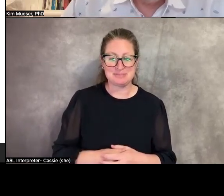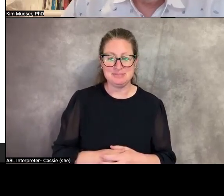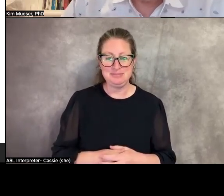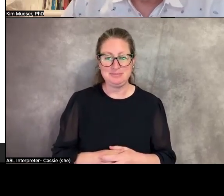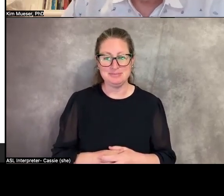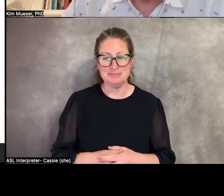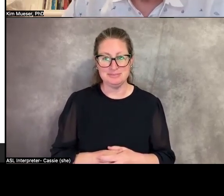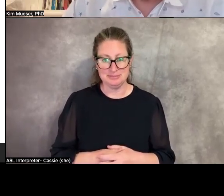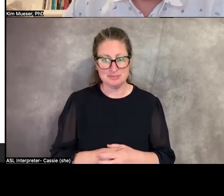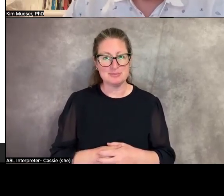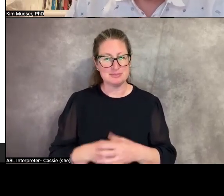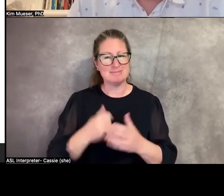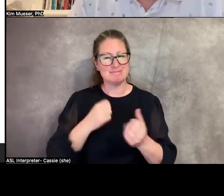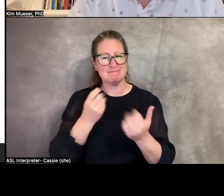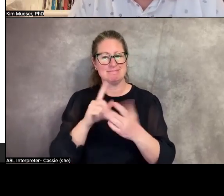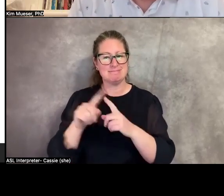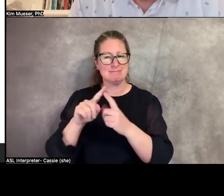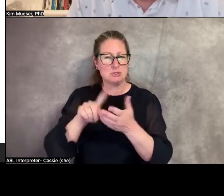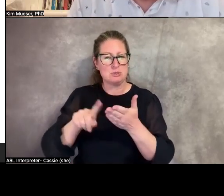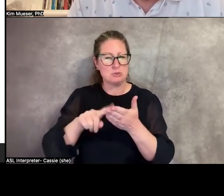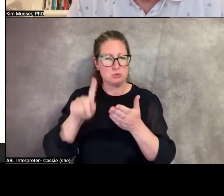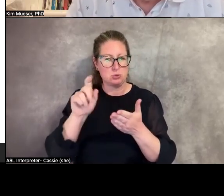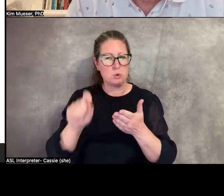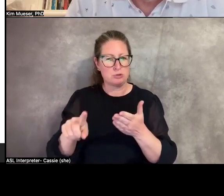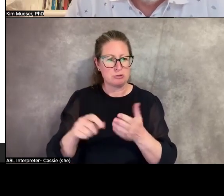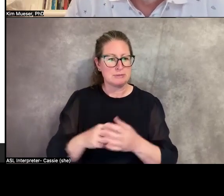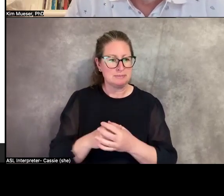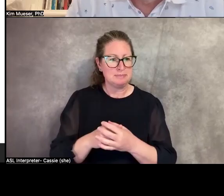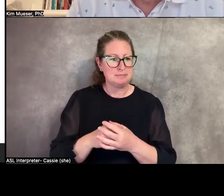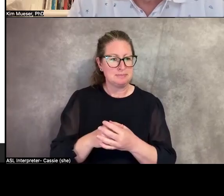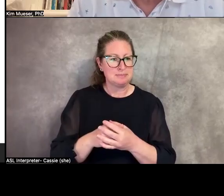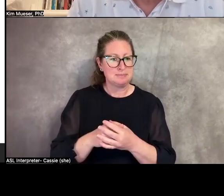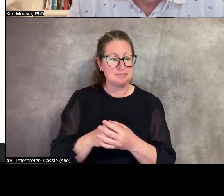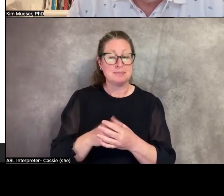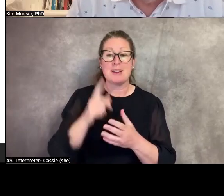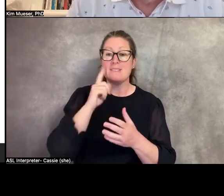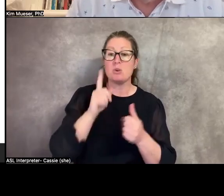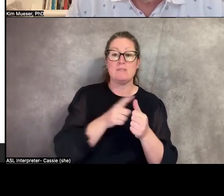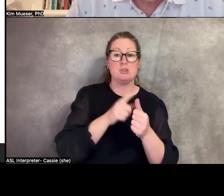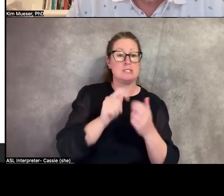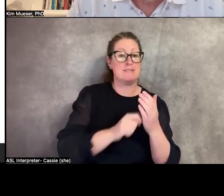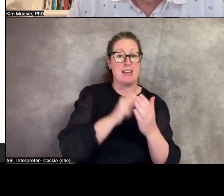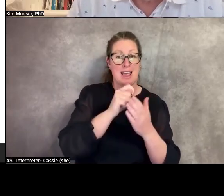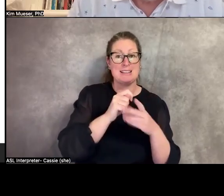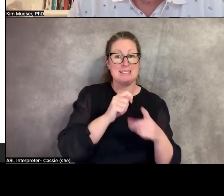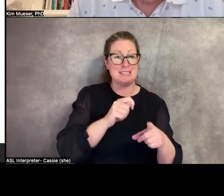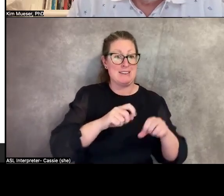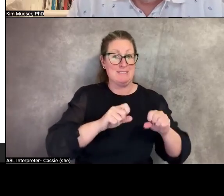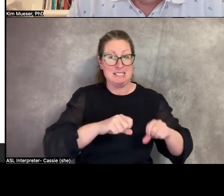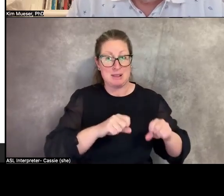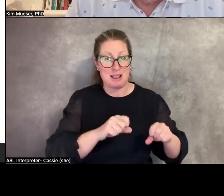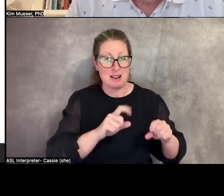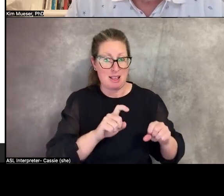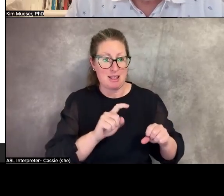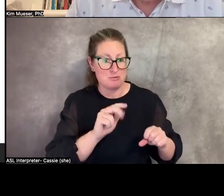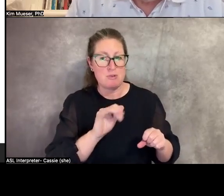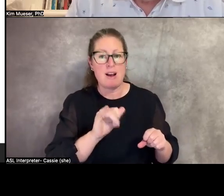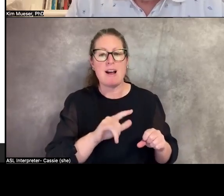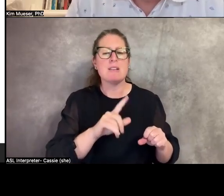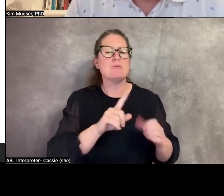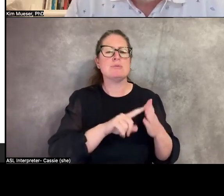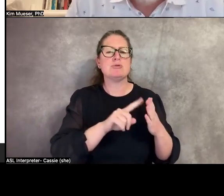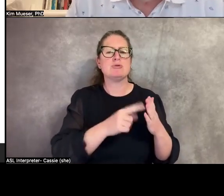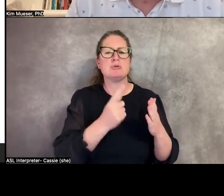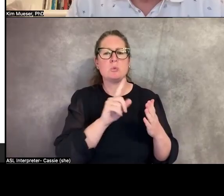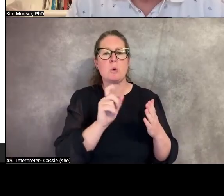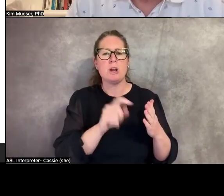And we addressed a number of research questions. The research questions for the first phase, which is the feasibility trial, are essentially, is